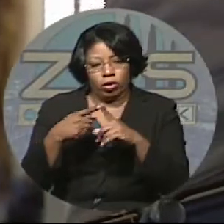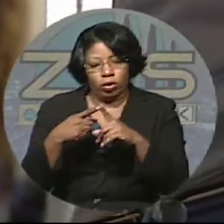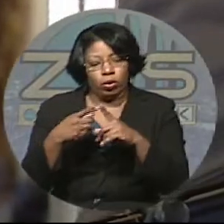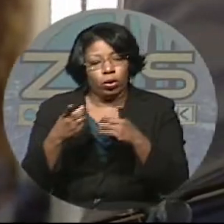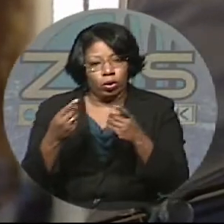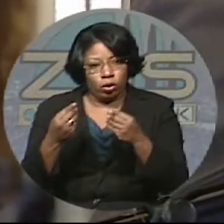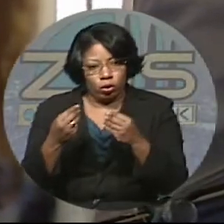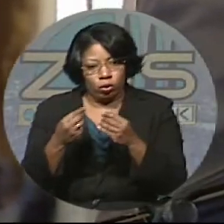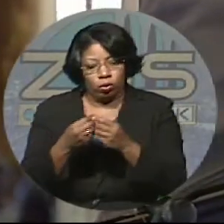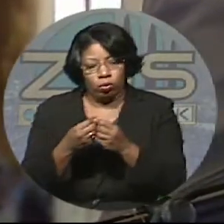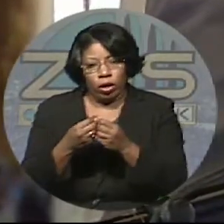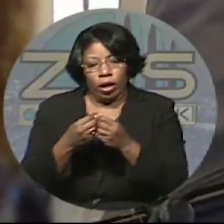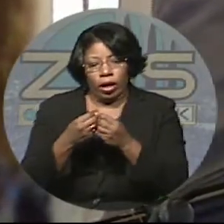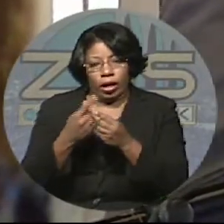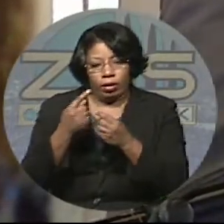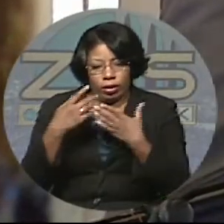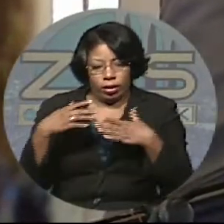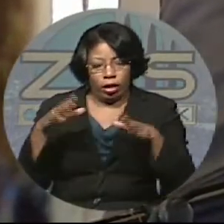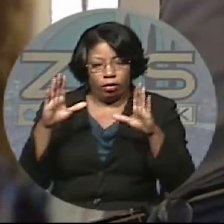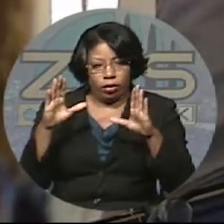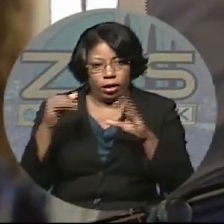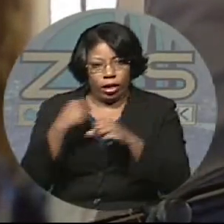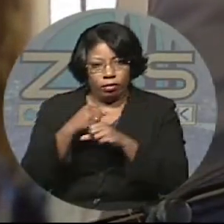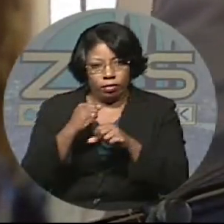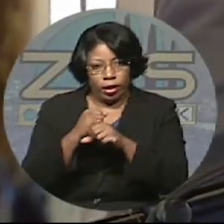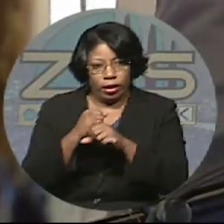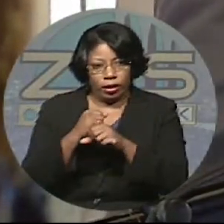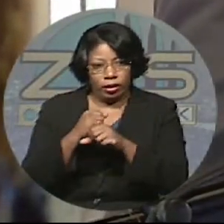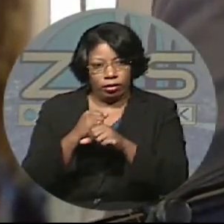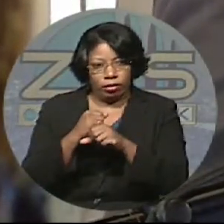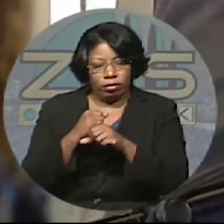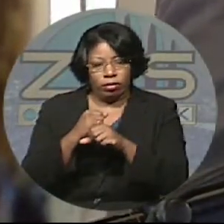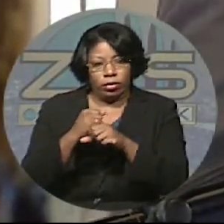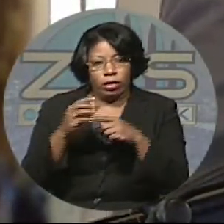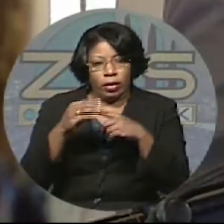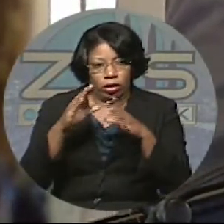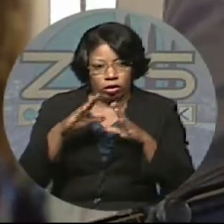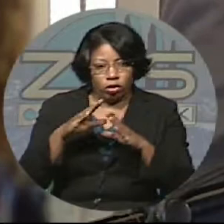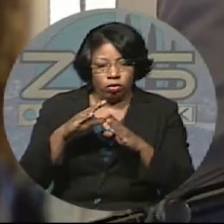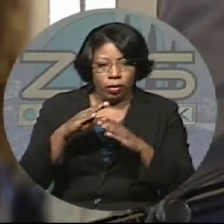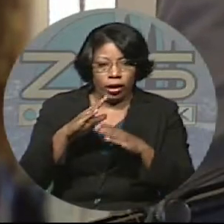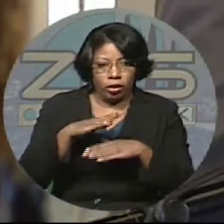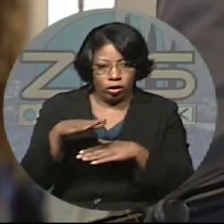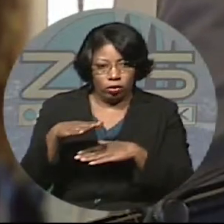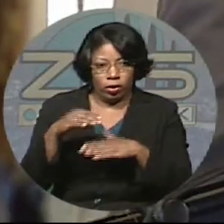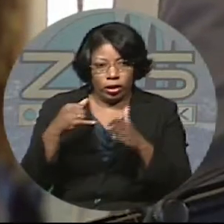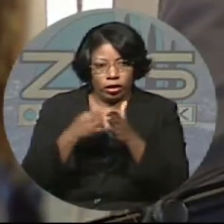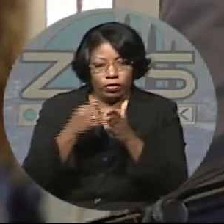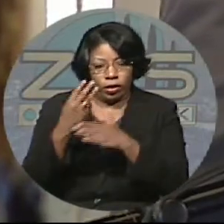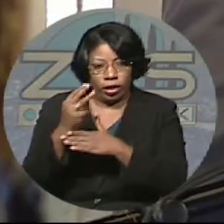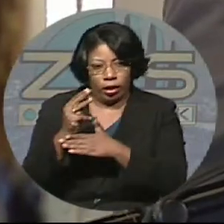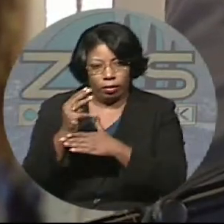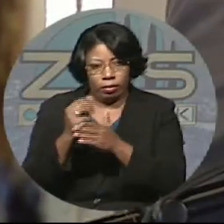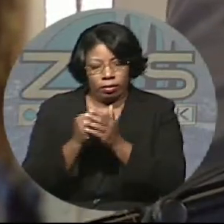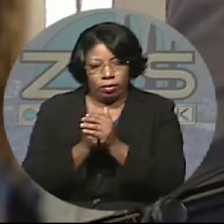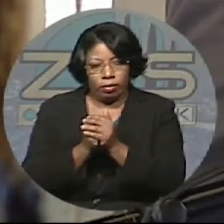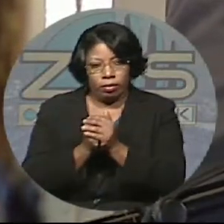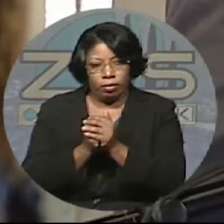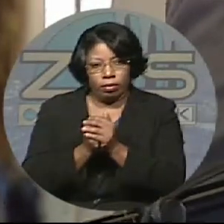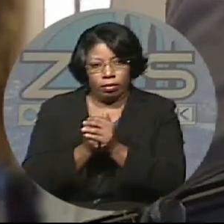but for the sacrifices I've made. My children suffered, and it's for them.